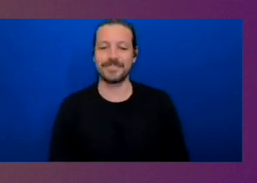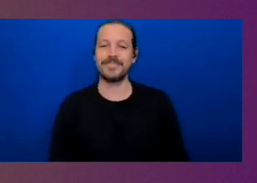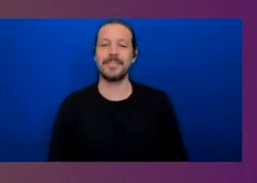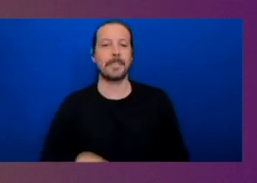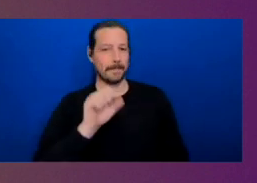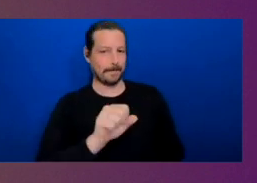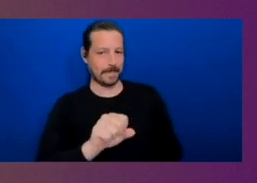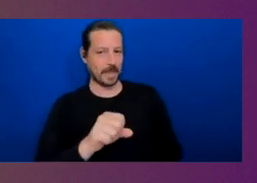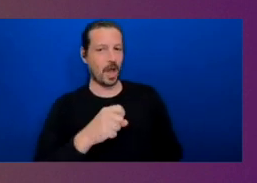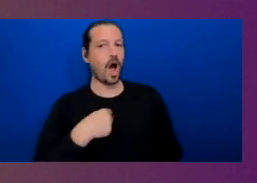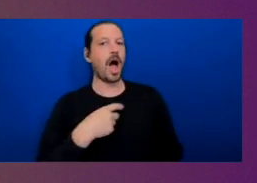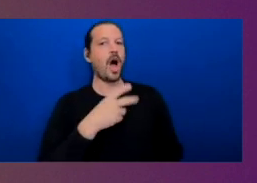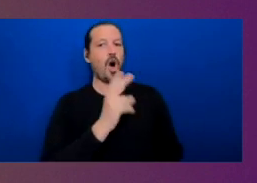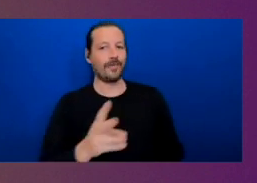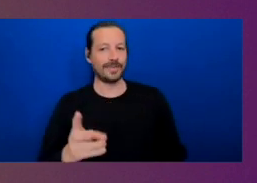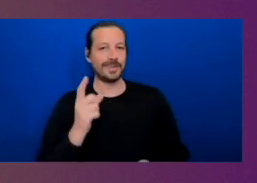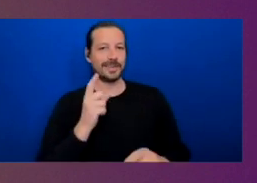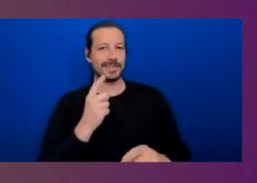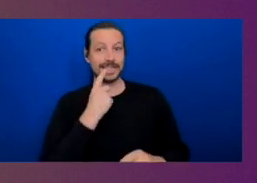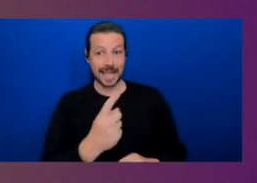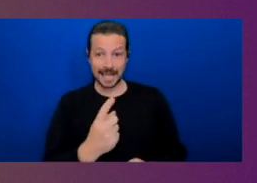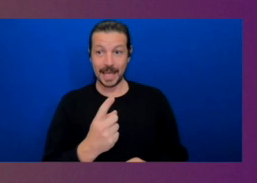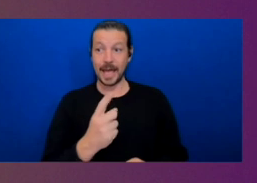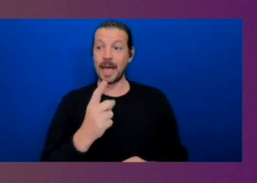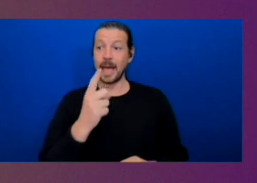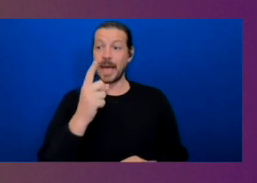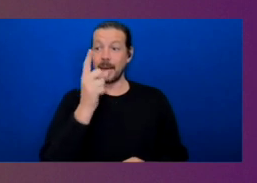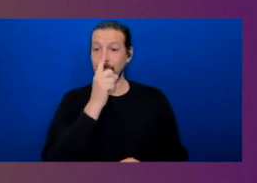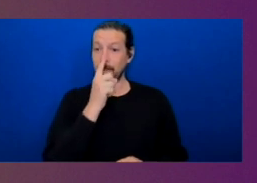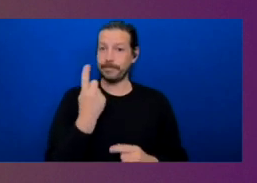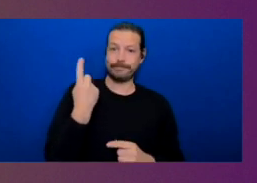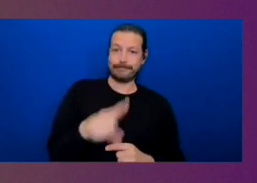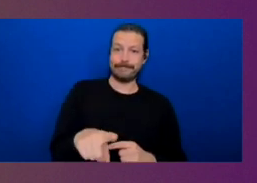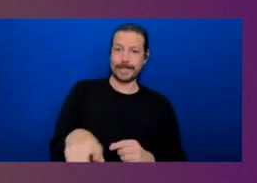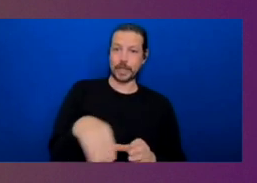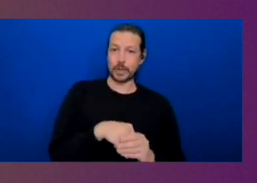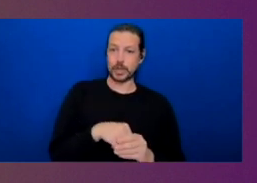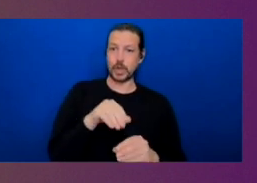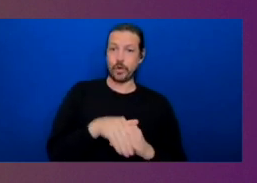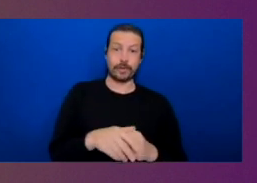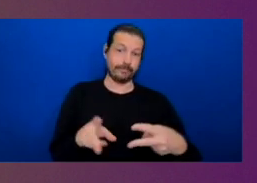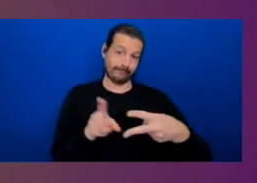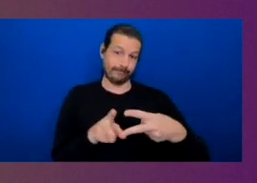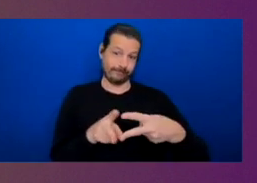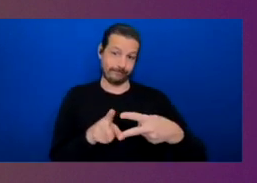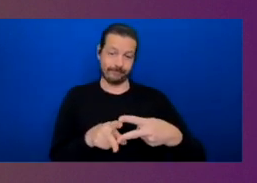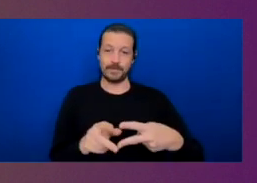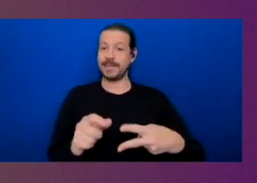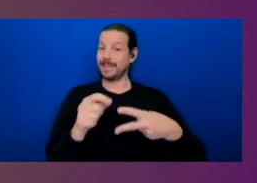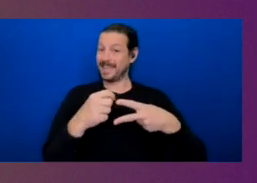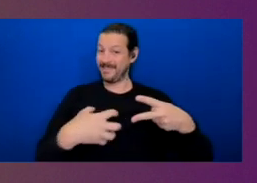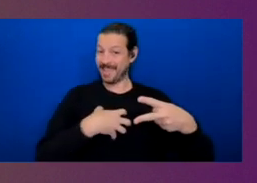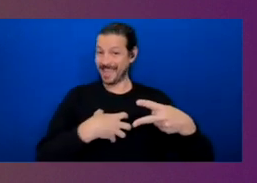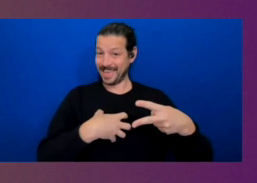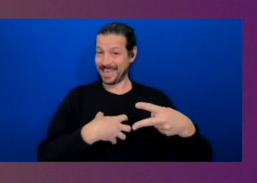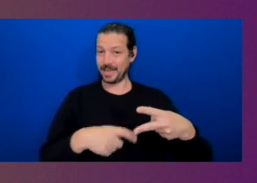about 2 things get in the way of people stepping into inclusion more fully, really often. One of them is fear and the